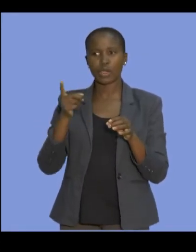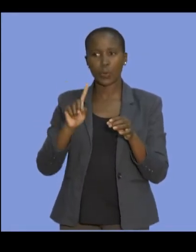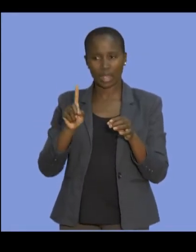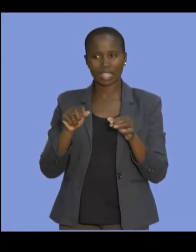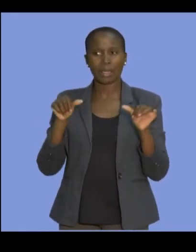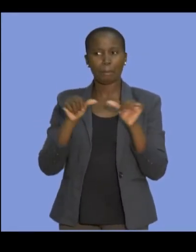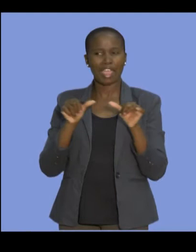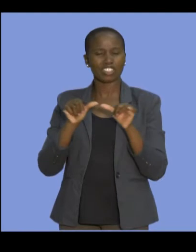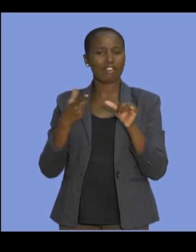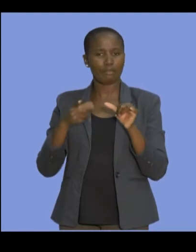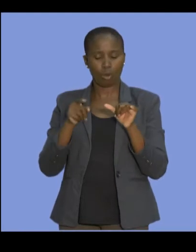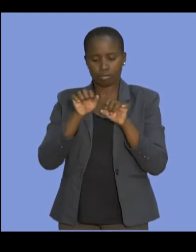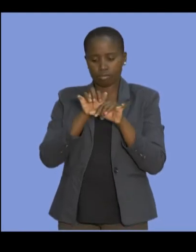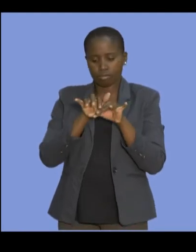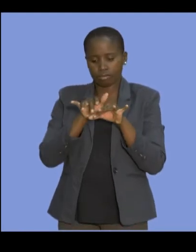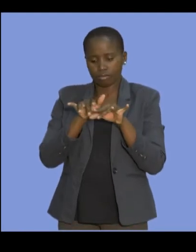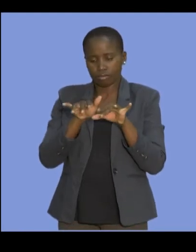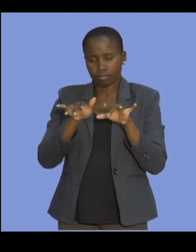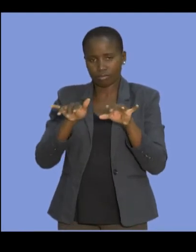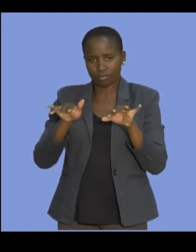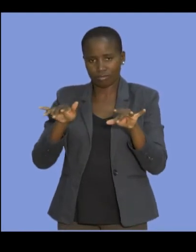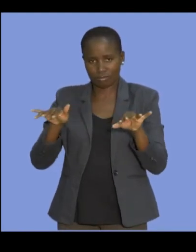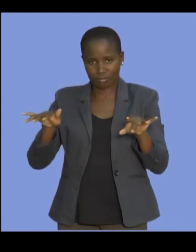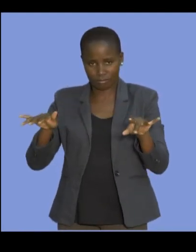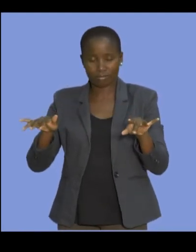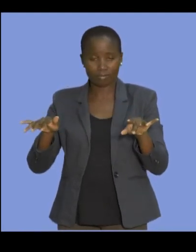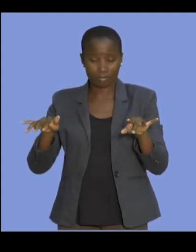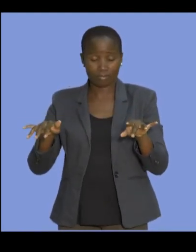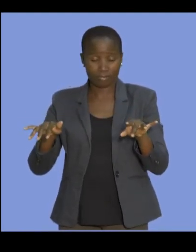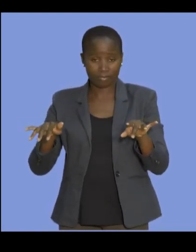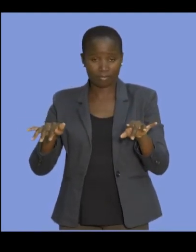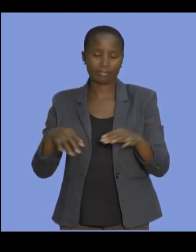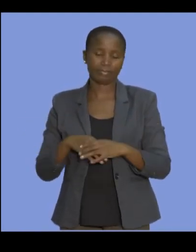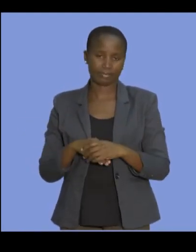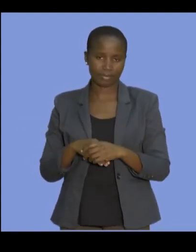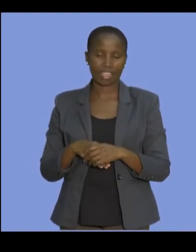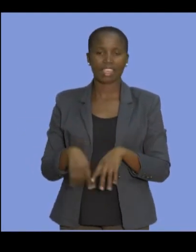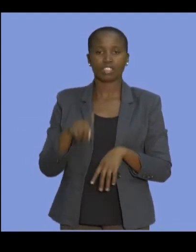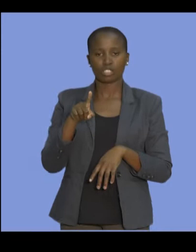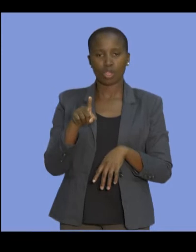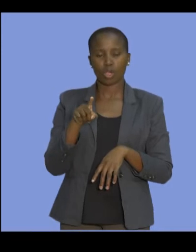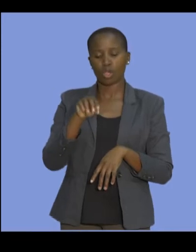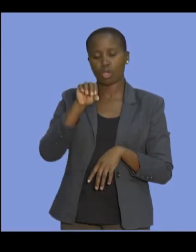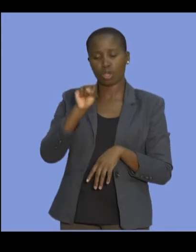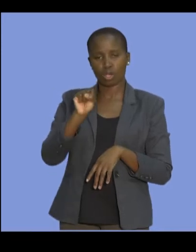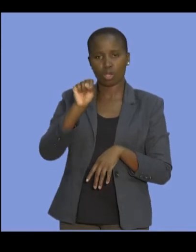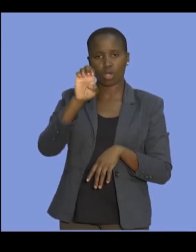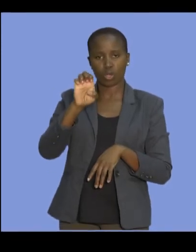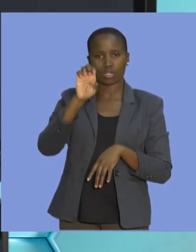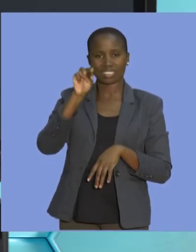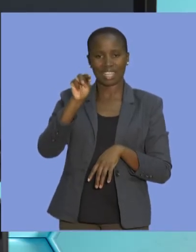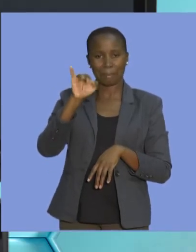Which is there, our interquartile range. The semi-interquartile range is just half of